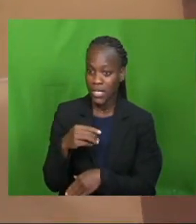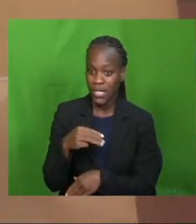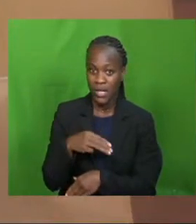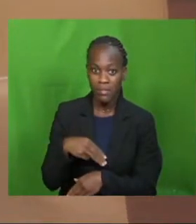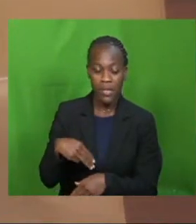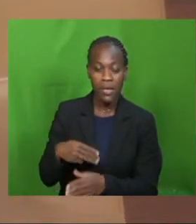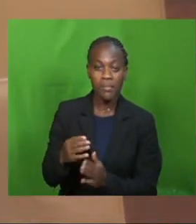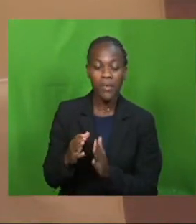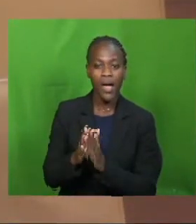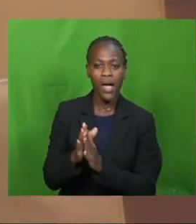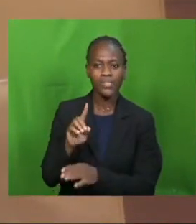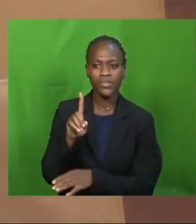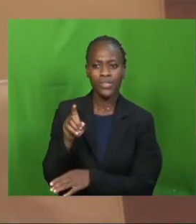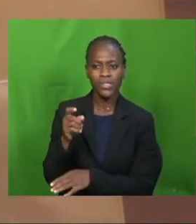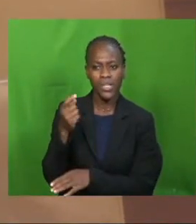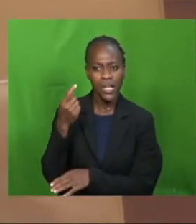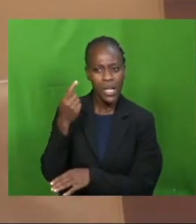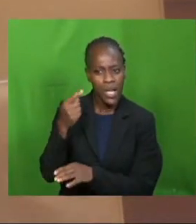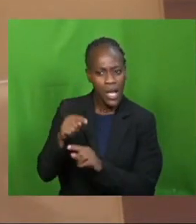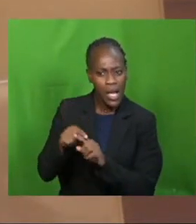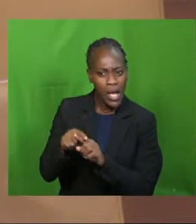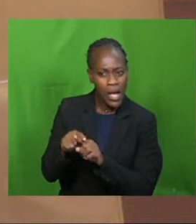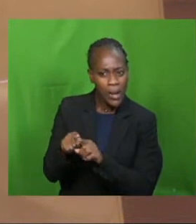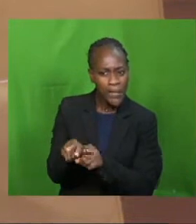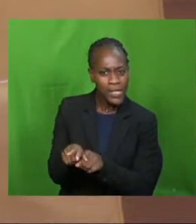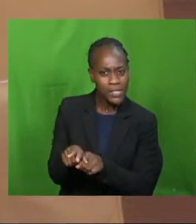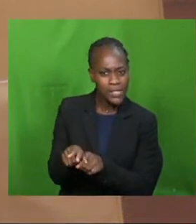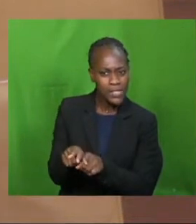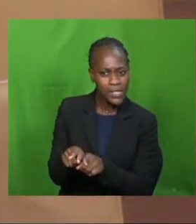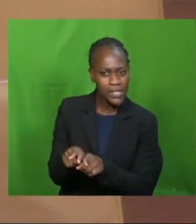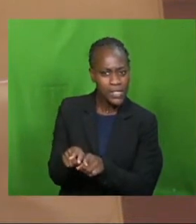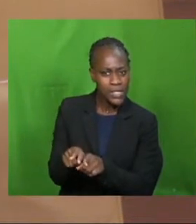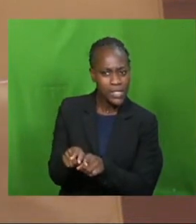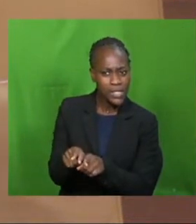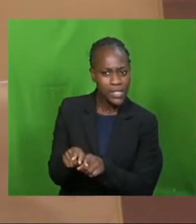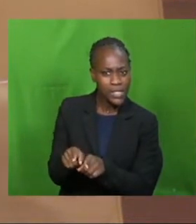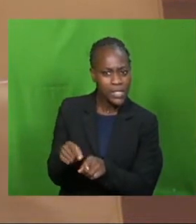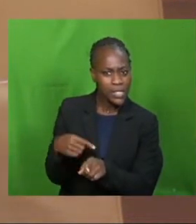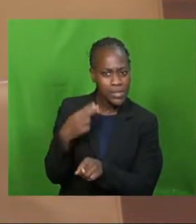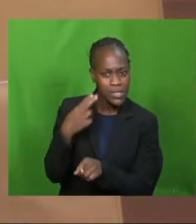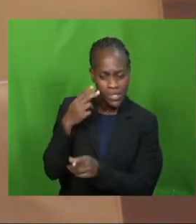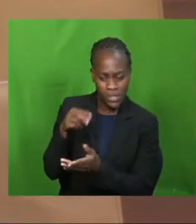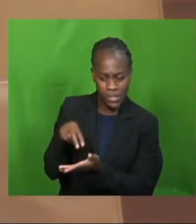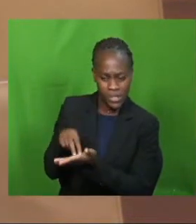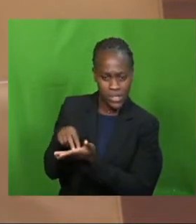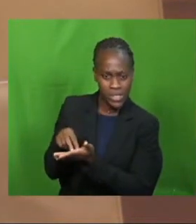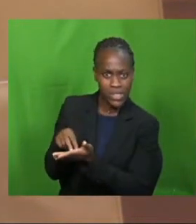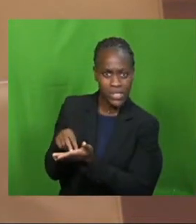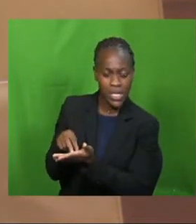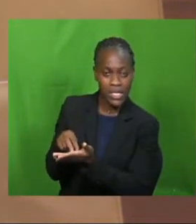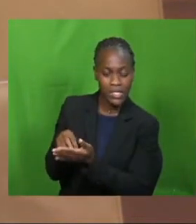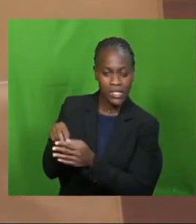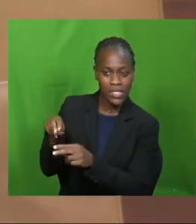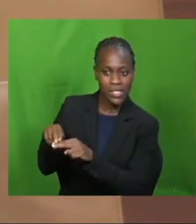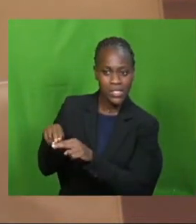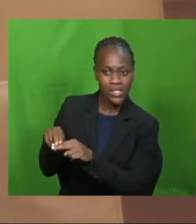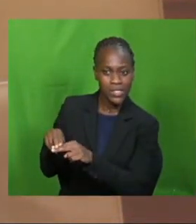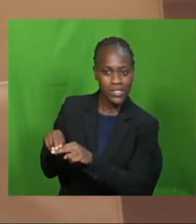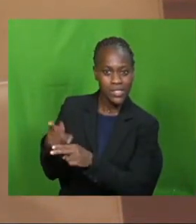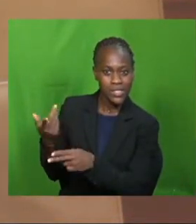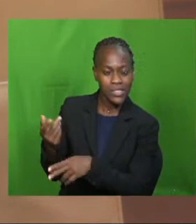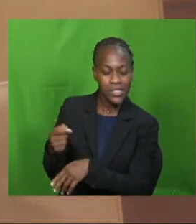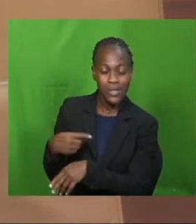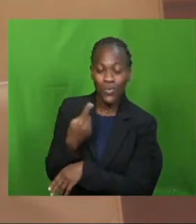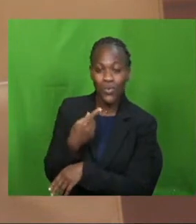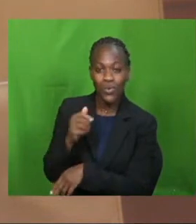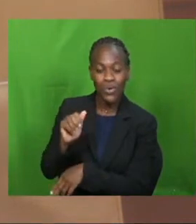honourable member asking the question from the place of the honourable Adjua. And that may generate some controversy in the